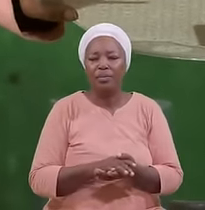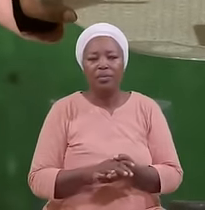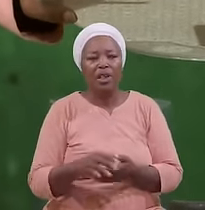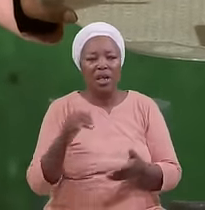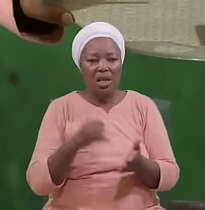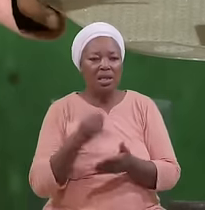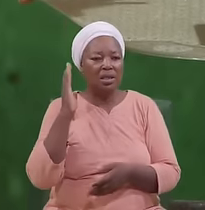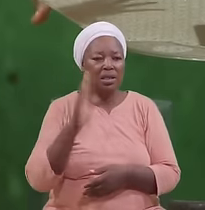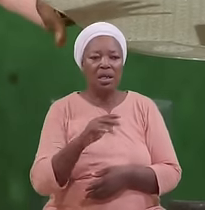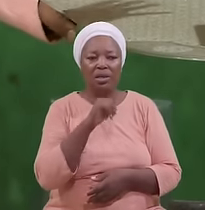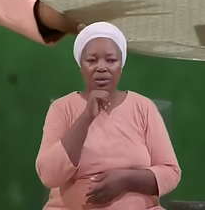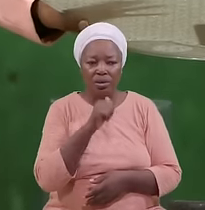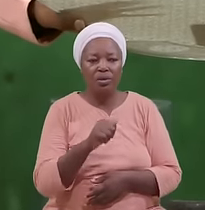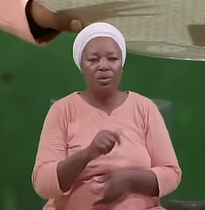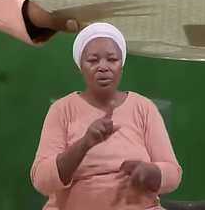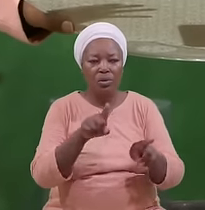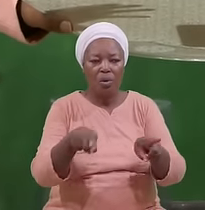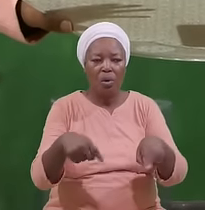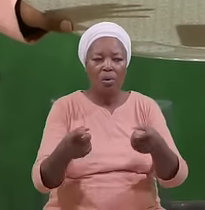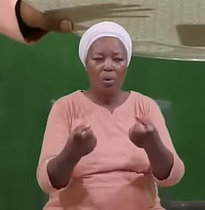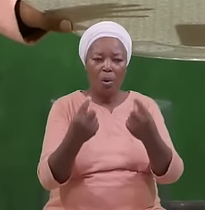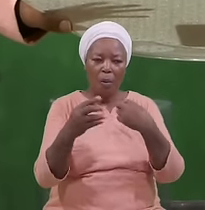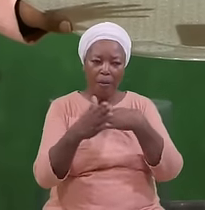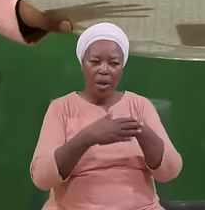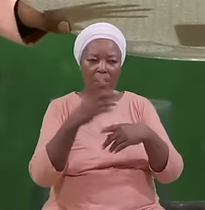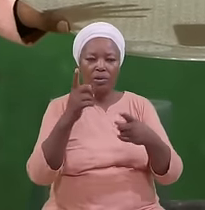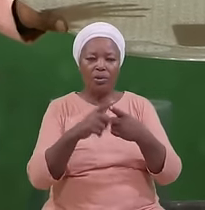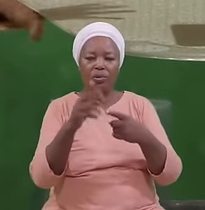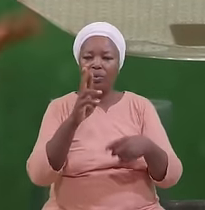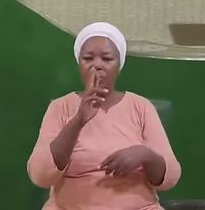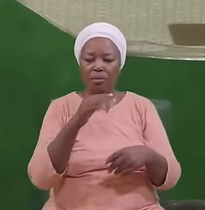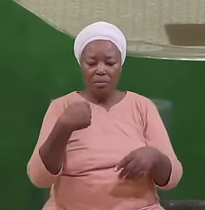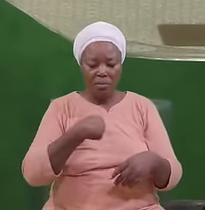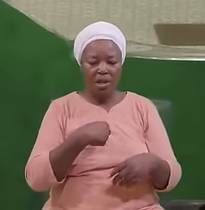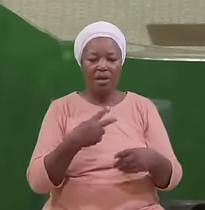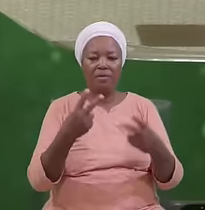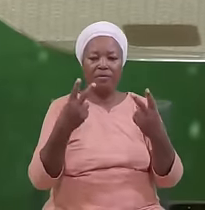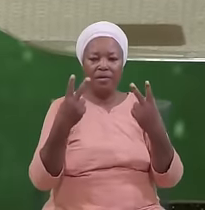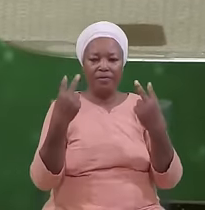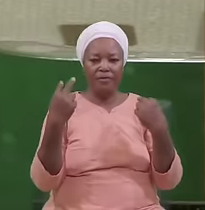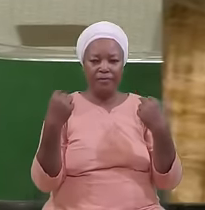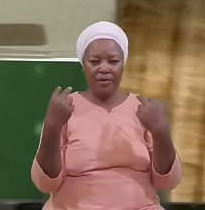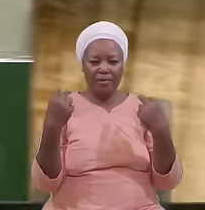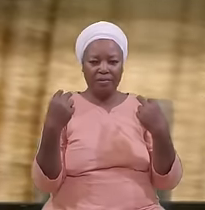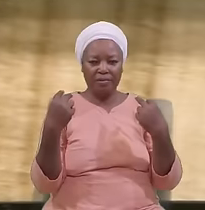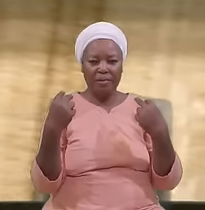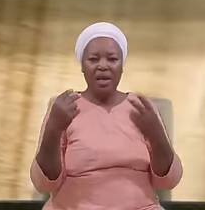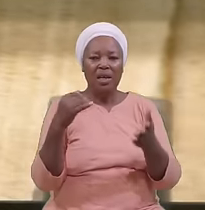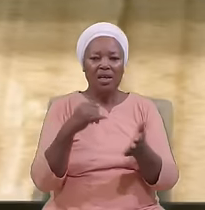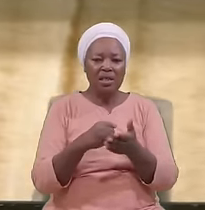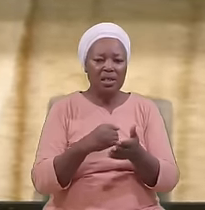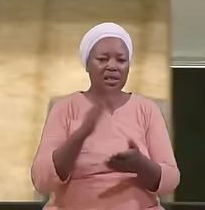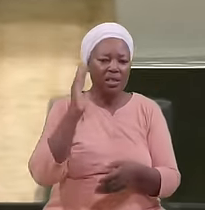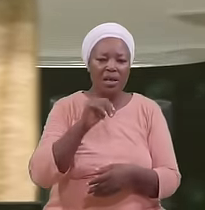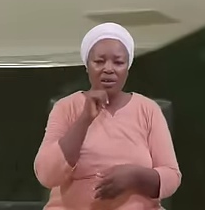shall not return unto me void. It shall not